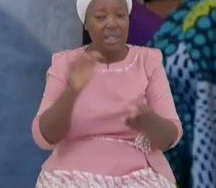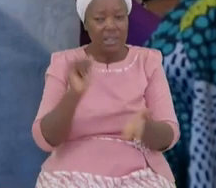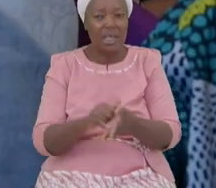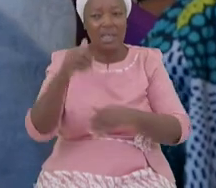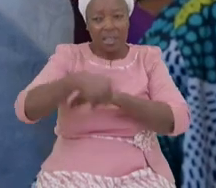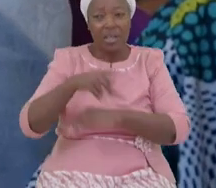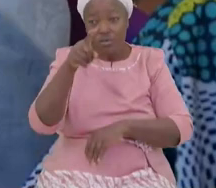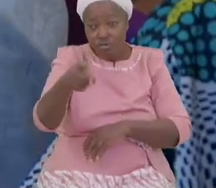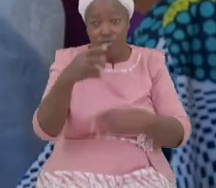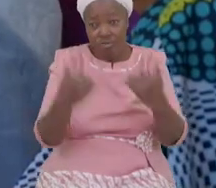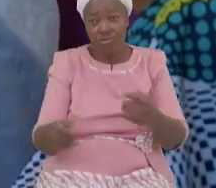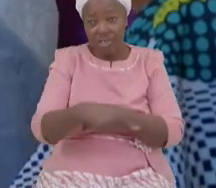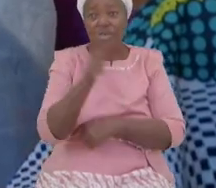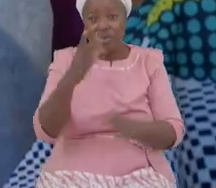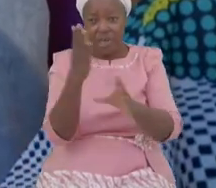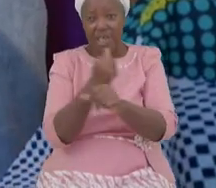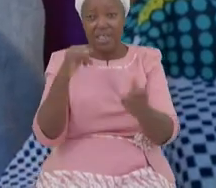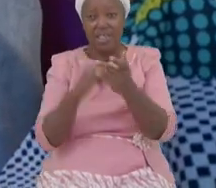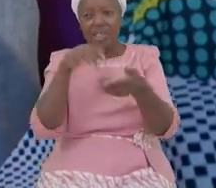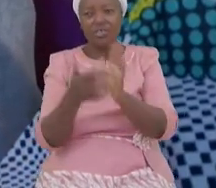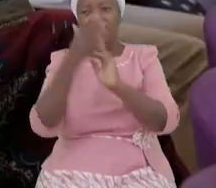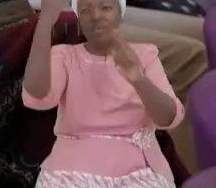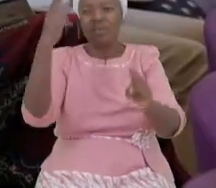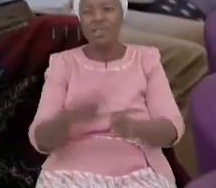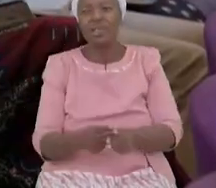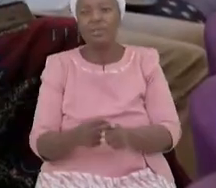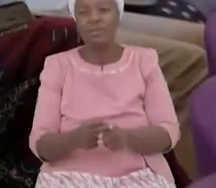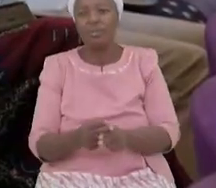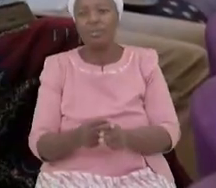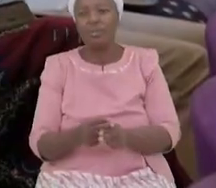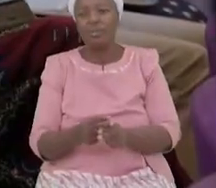today, you got it in Jesus' name.